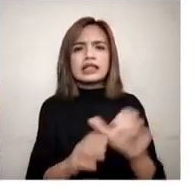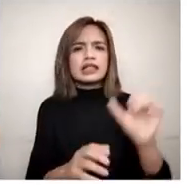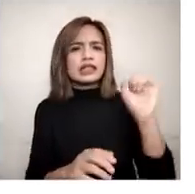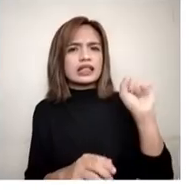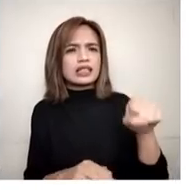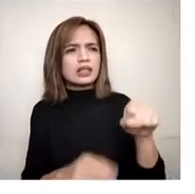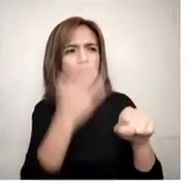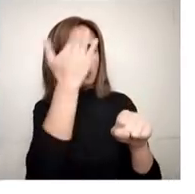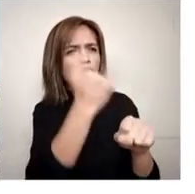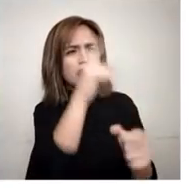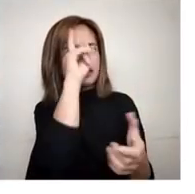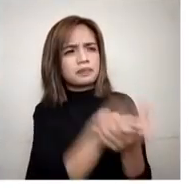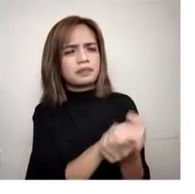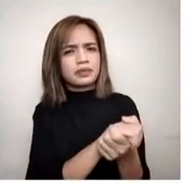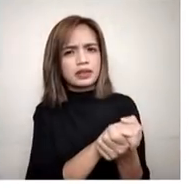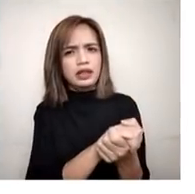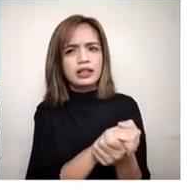believe that?